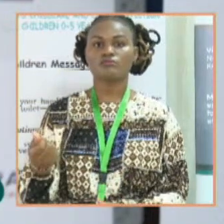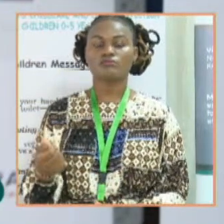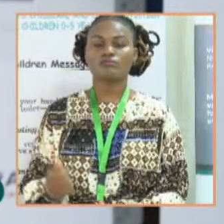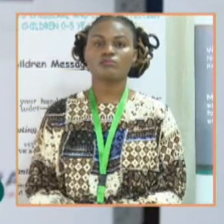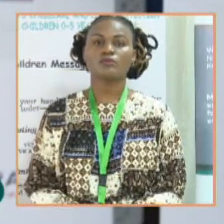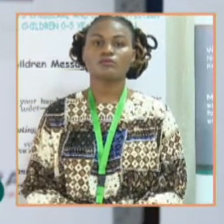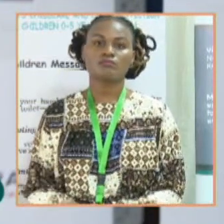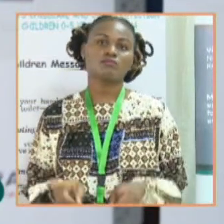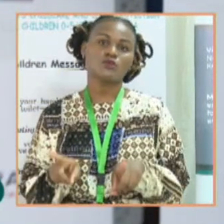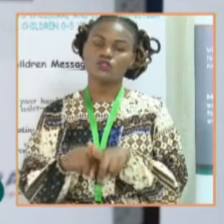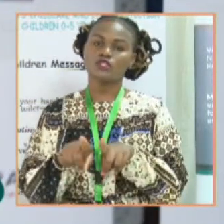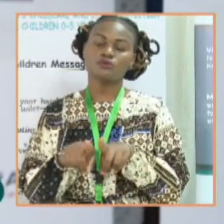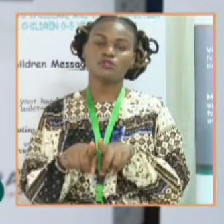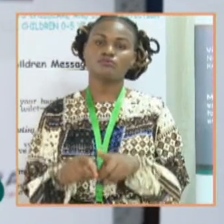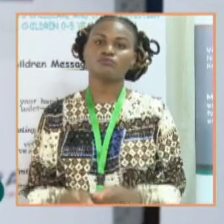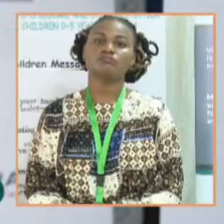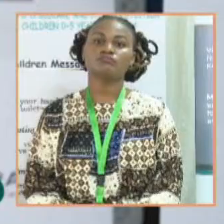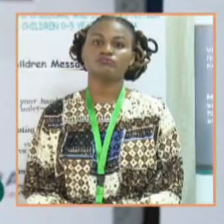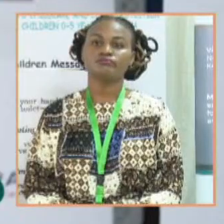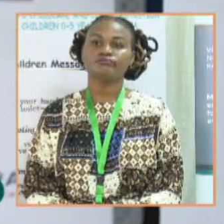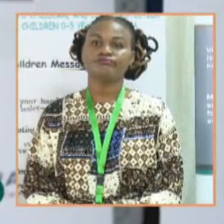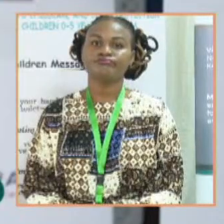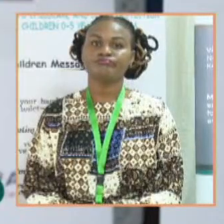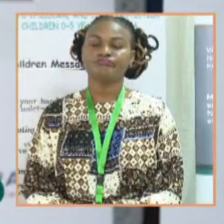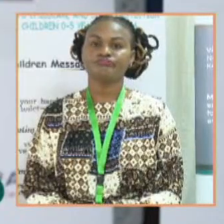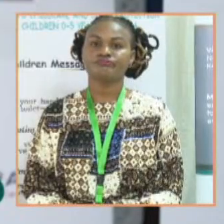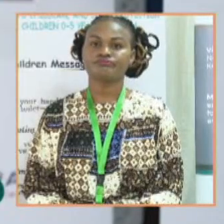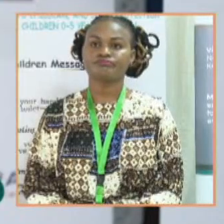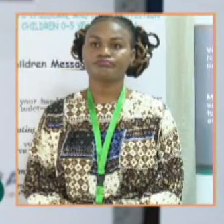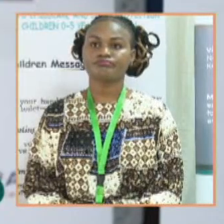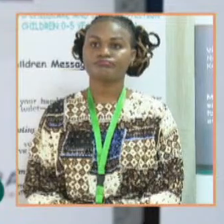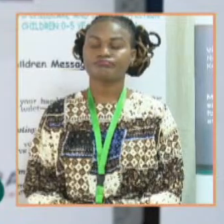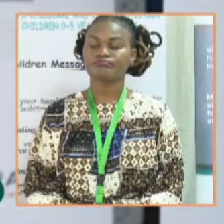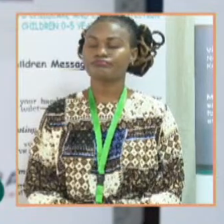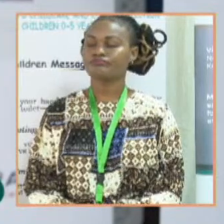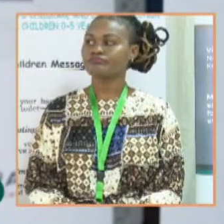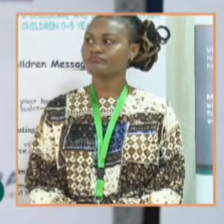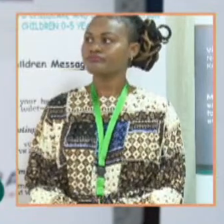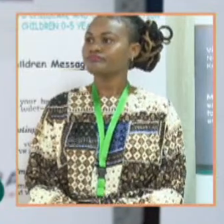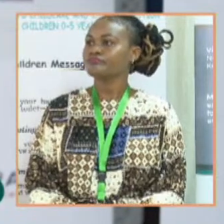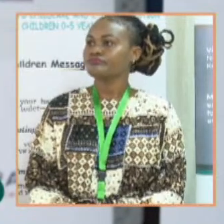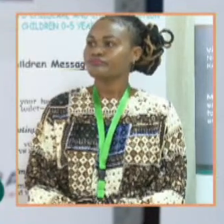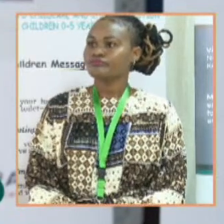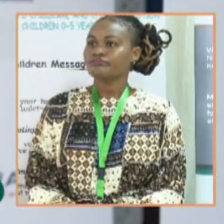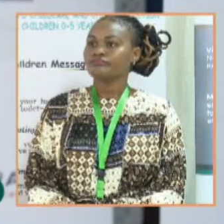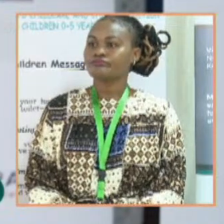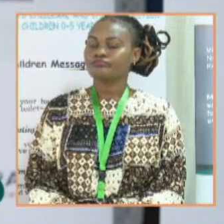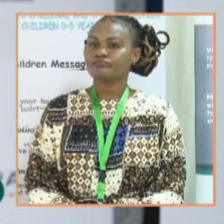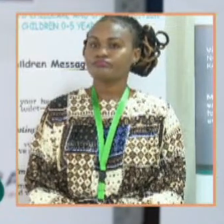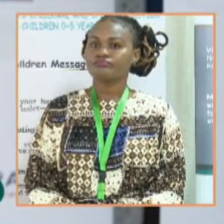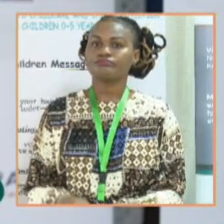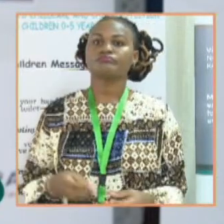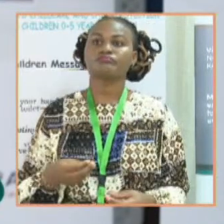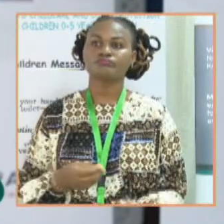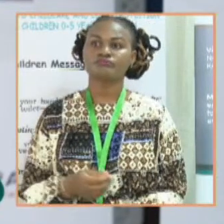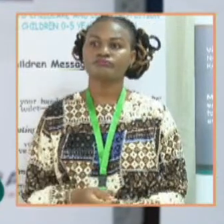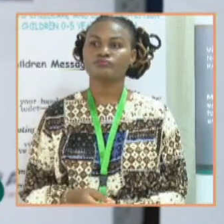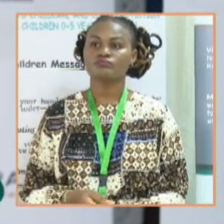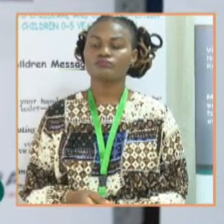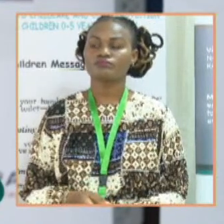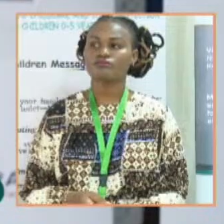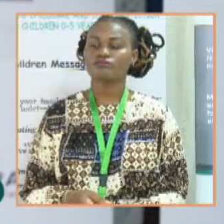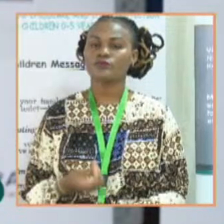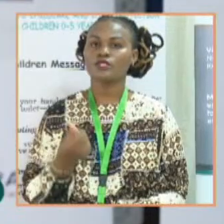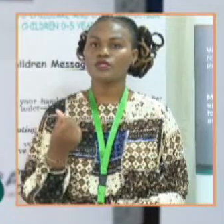same format. Counties are not able to utilize all their money. Just a few cases whereby you found accountants utilize